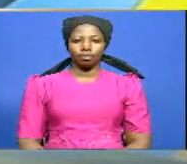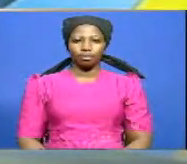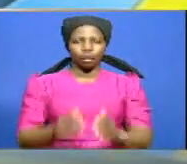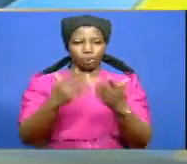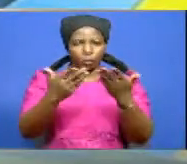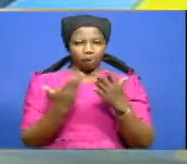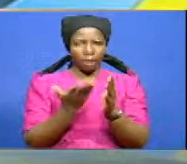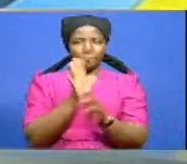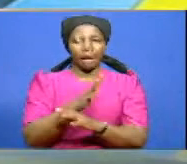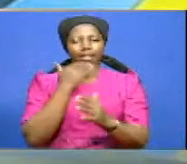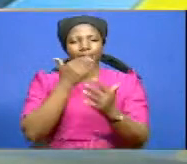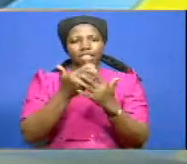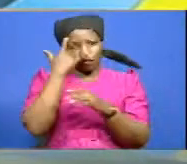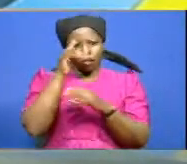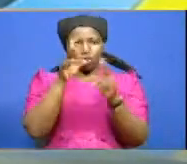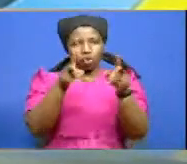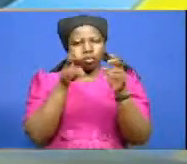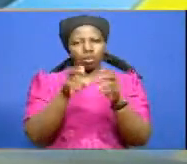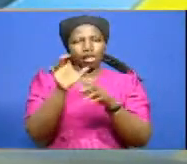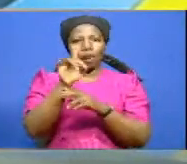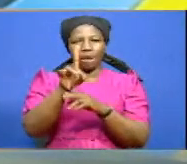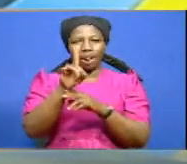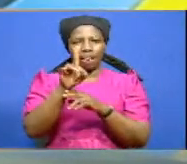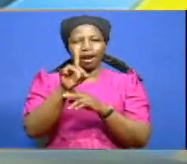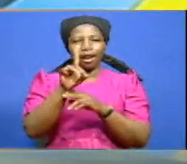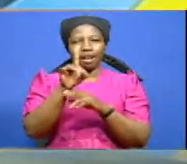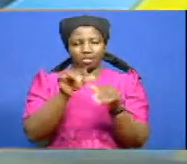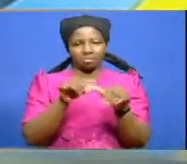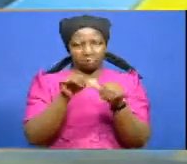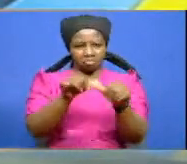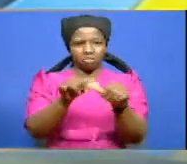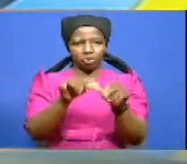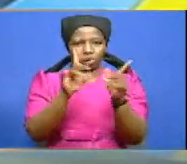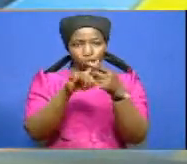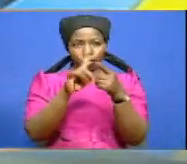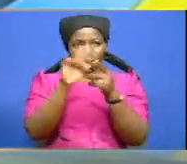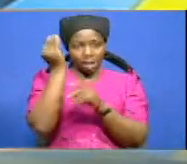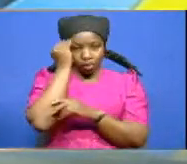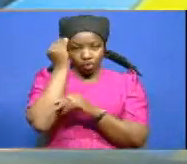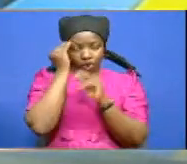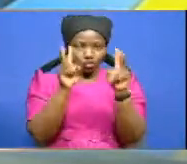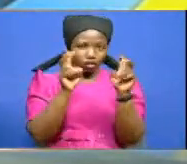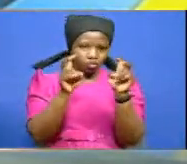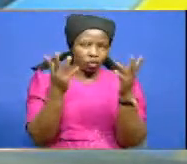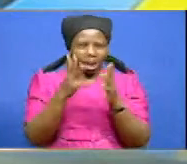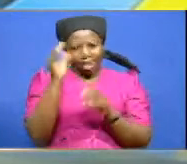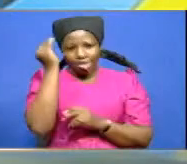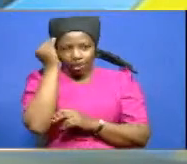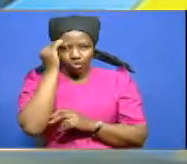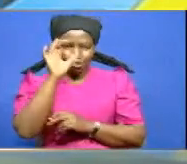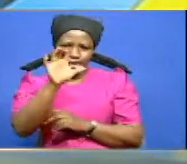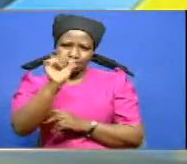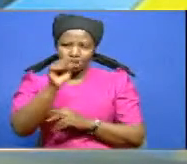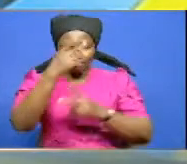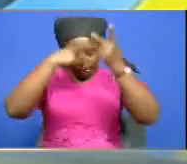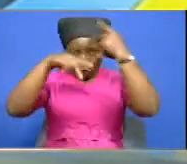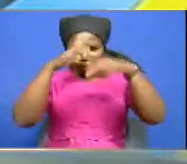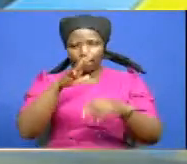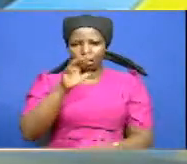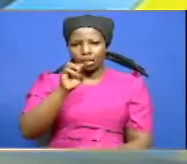Welcome back and thanks for keeping it Channel 1. Moving on to education matters is that Education Cabinet Secretary Professor